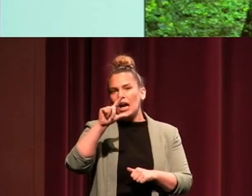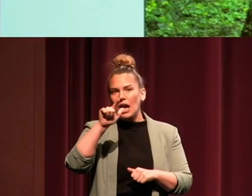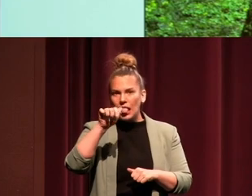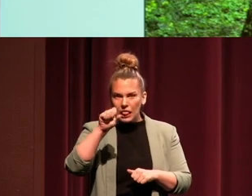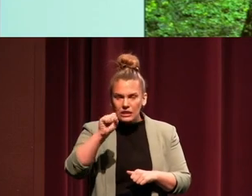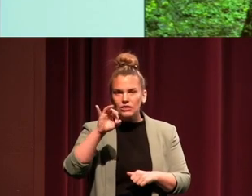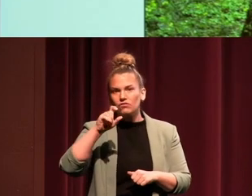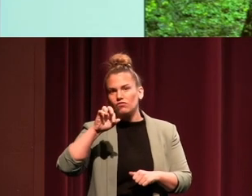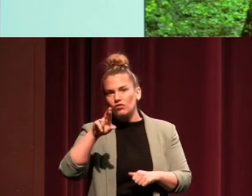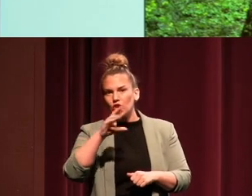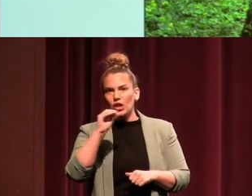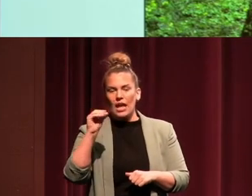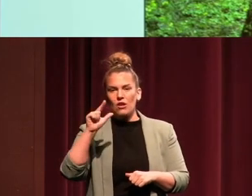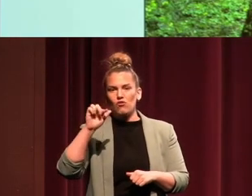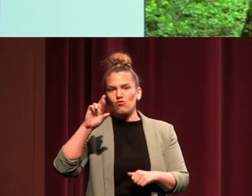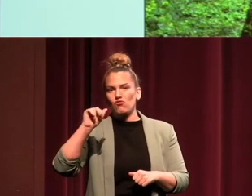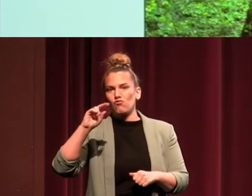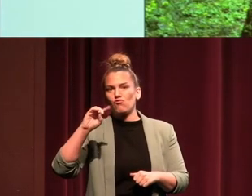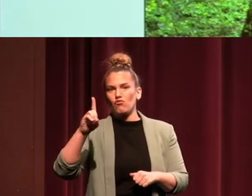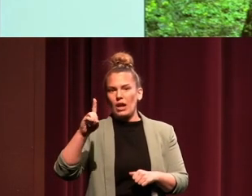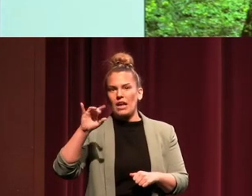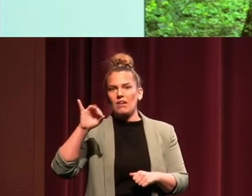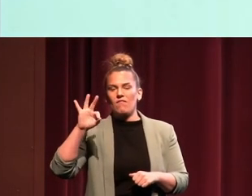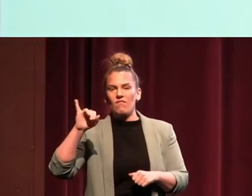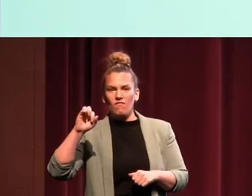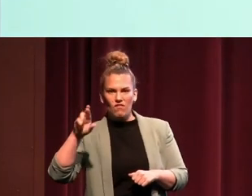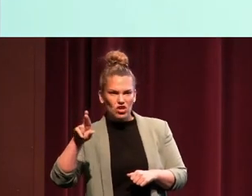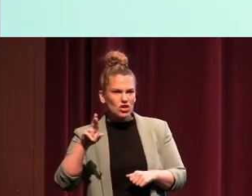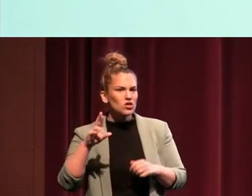fir. So there's pretty moist forest